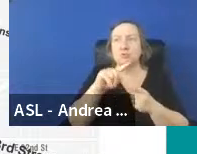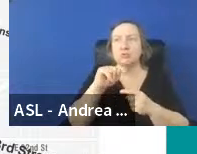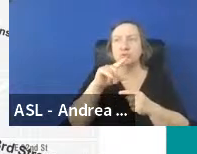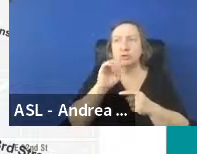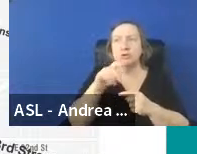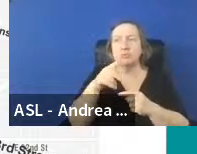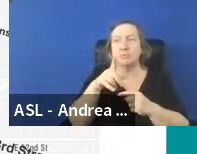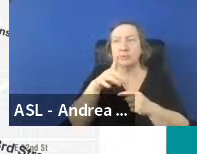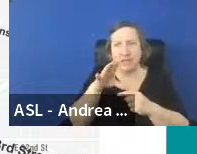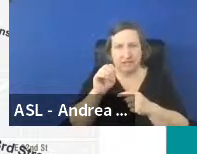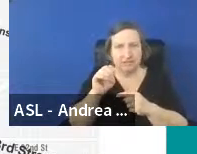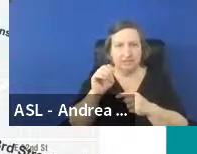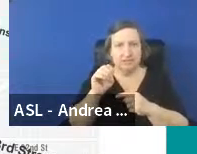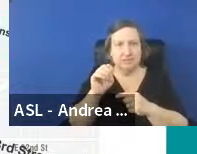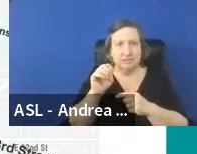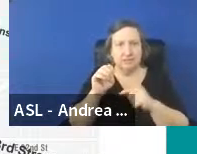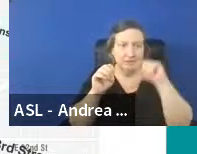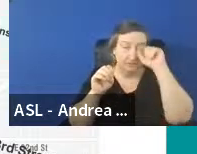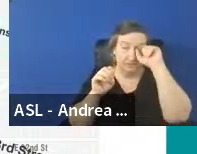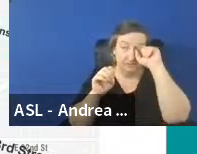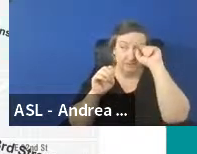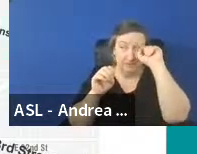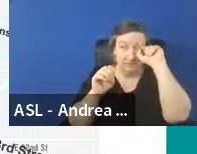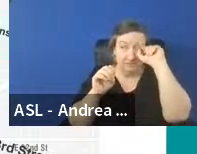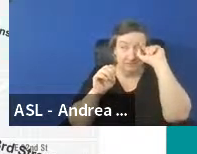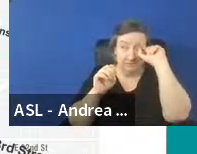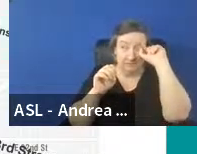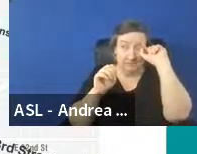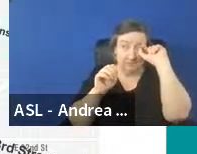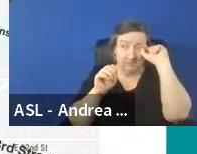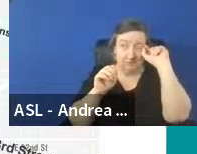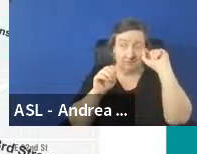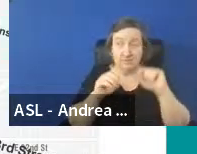Let's see if I can, my cursor showing.